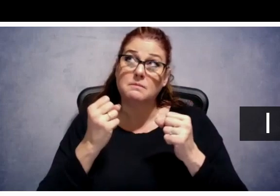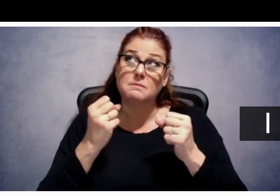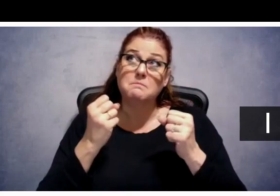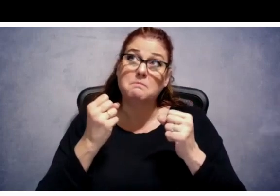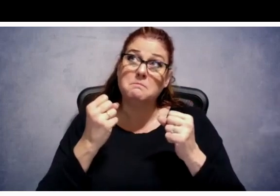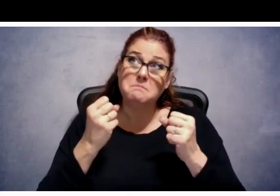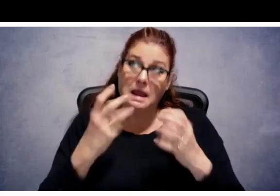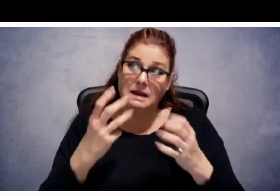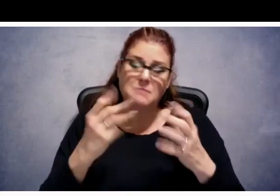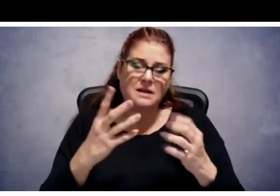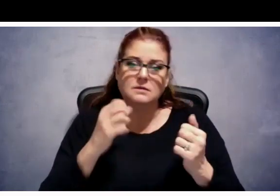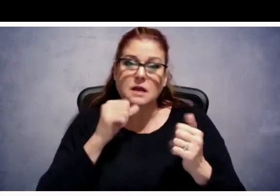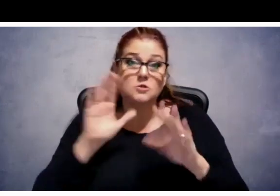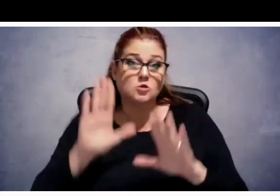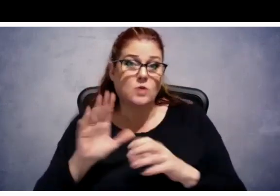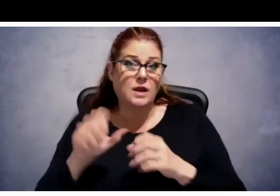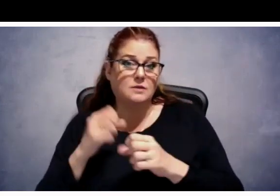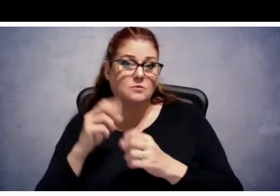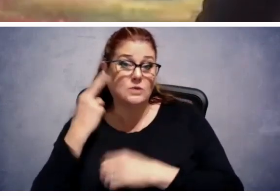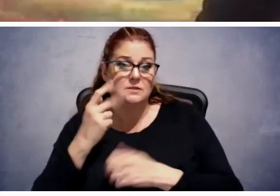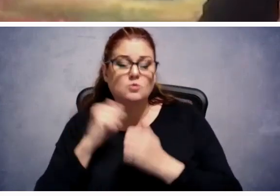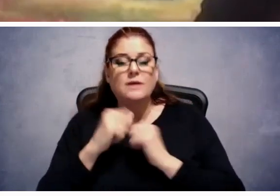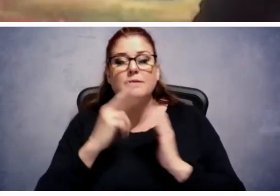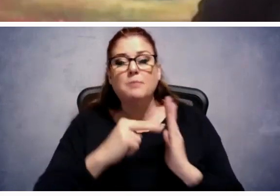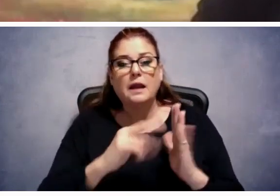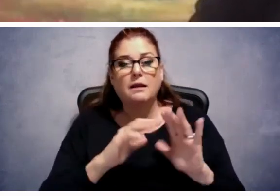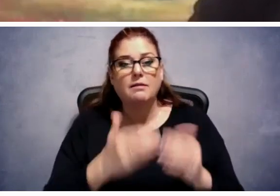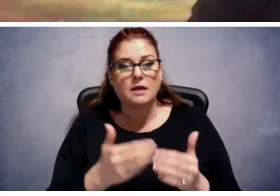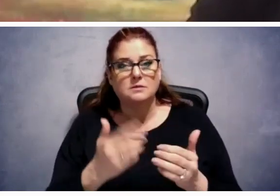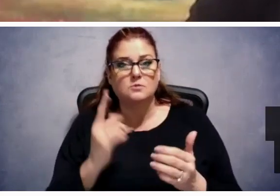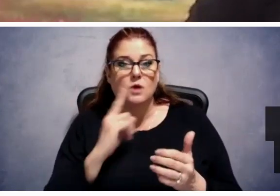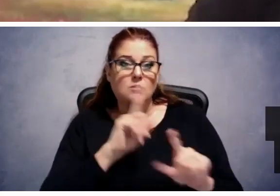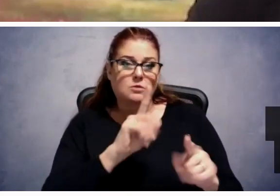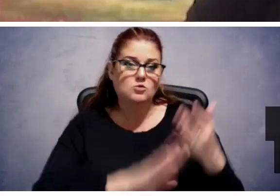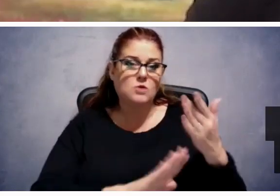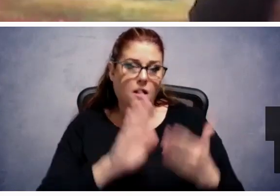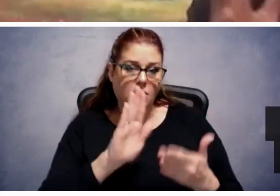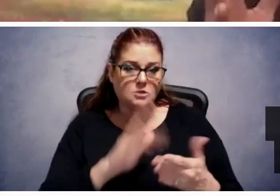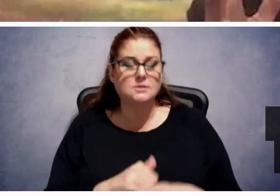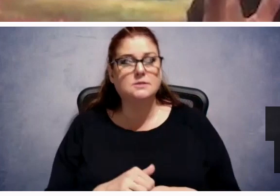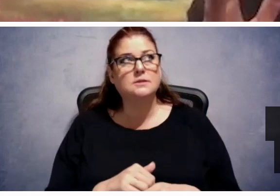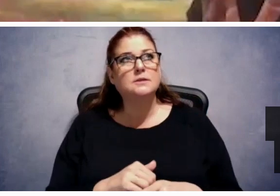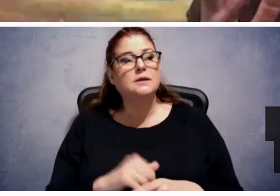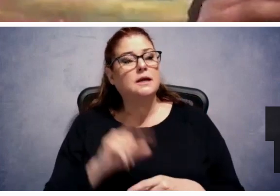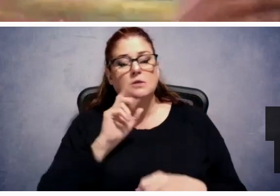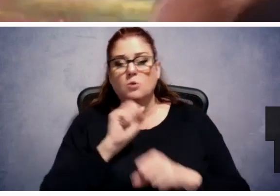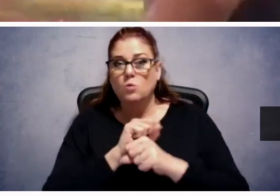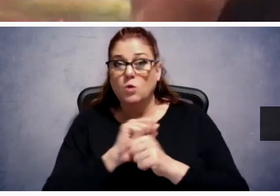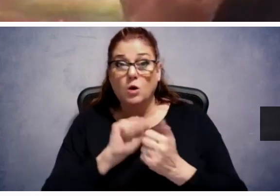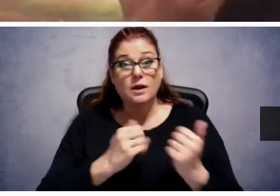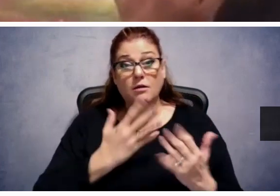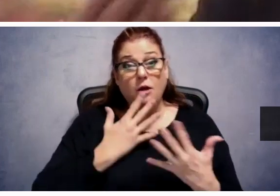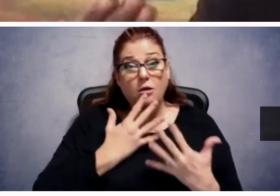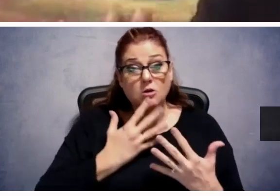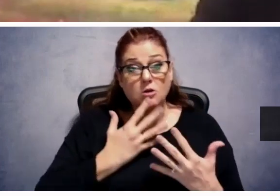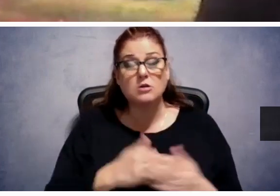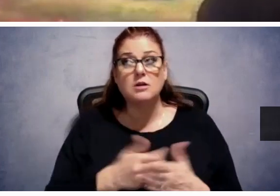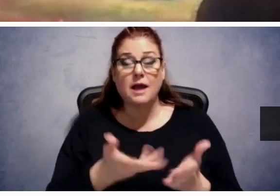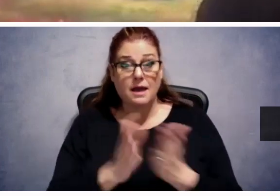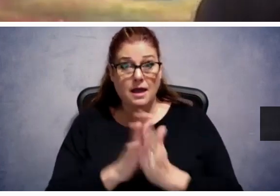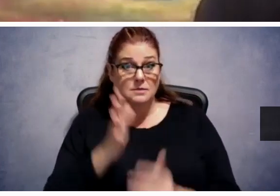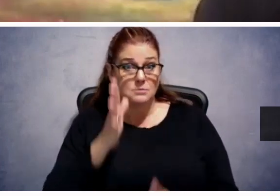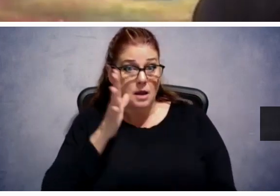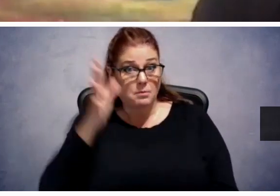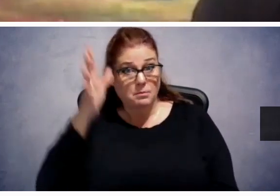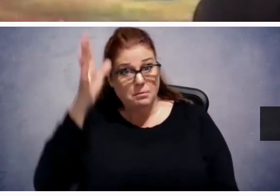so great reasons with the painting classes and when I was in college. And I said, well, I need to be able to work in color. And I asked my parents